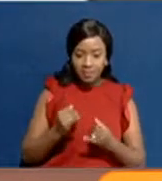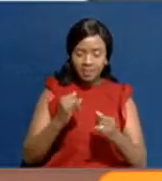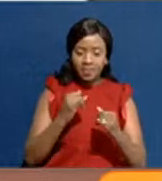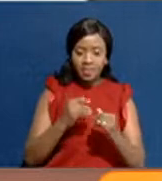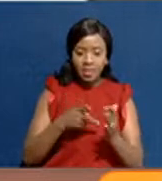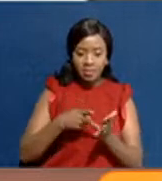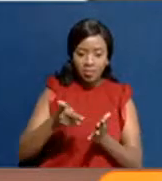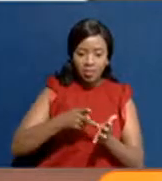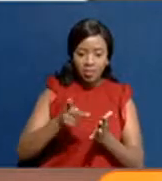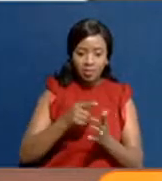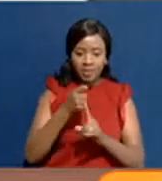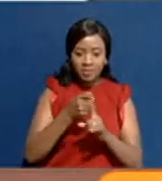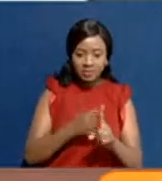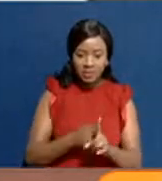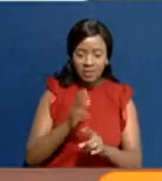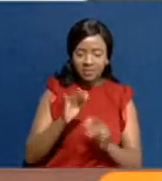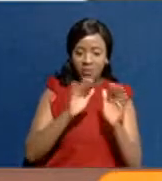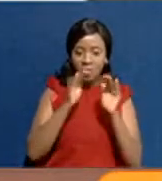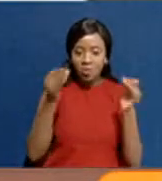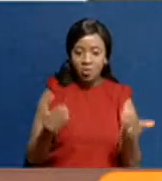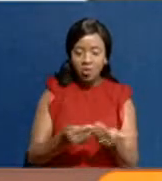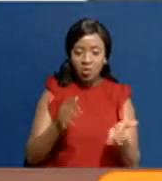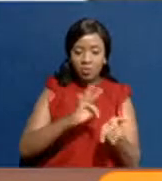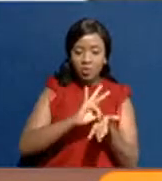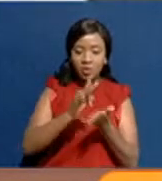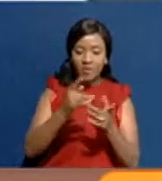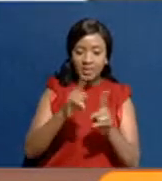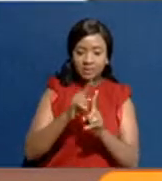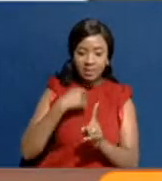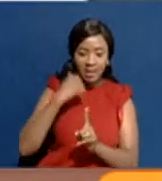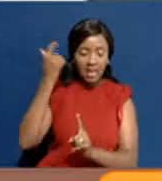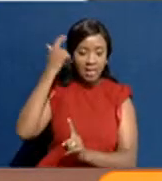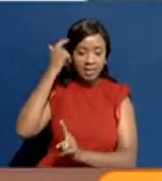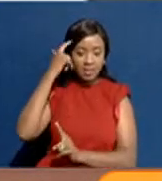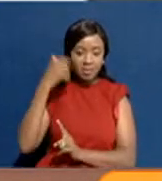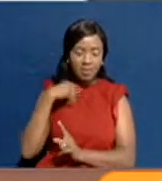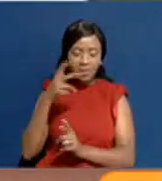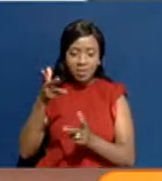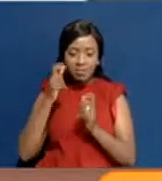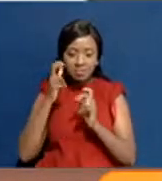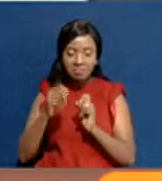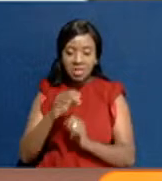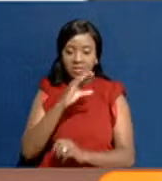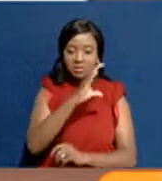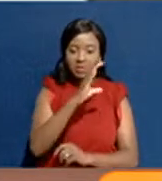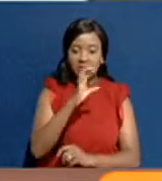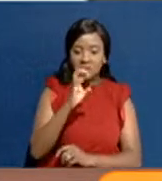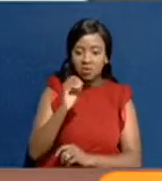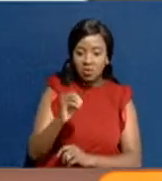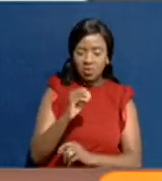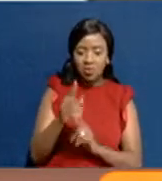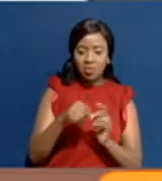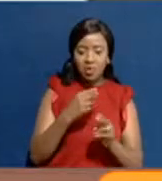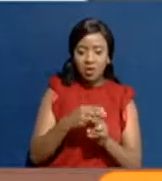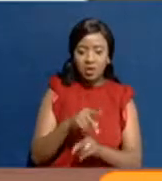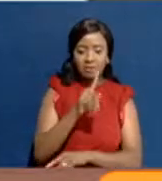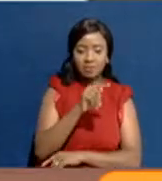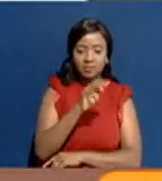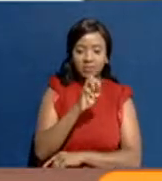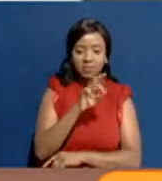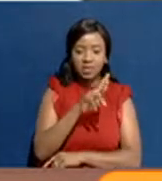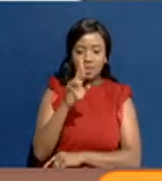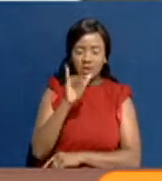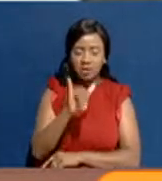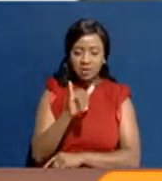of Global Fund. And I remember listening to the Chief Executive Office of KEMSA, that is Terry Ramadhani, her saying